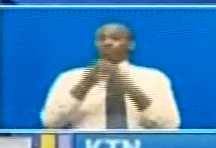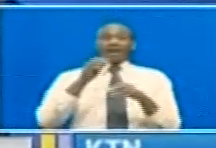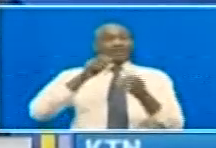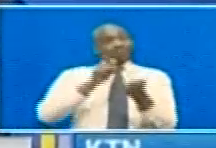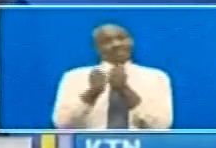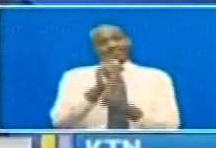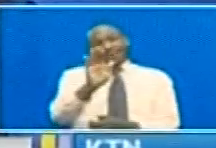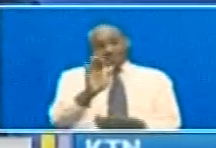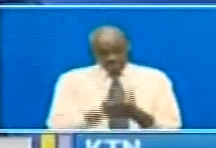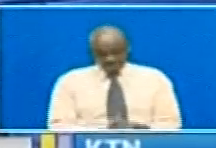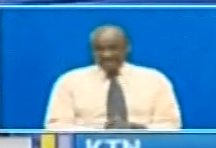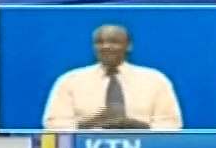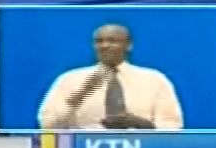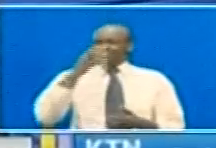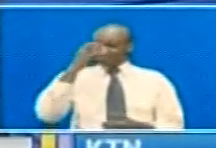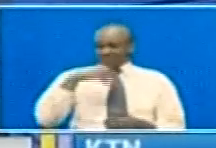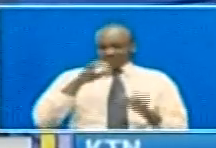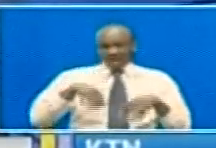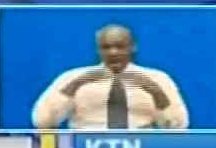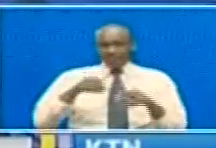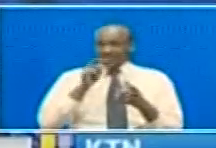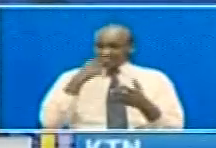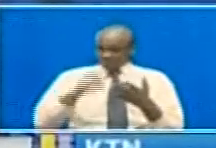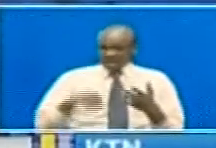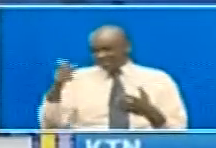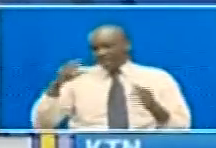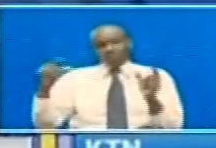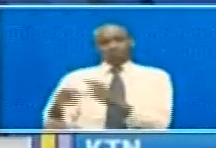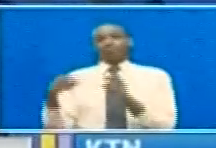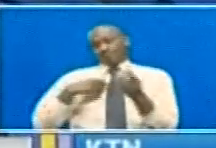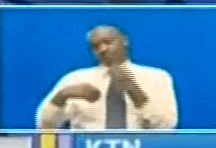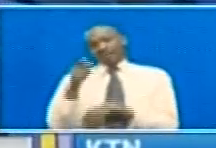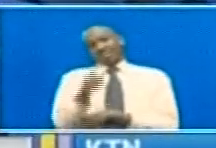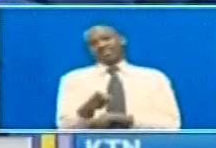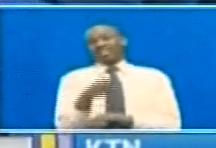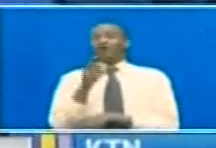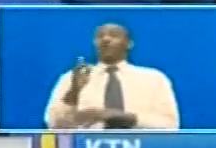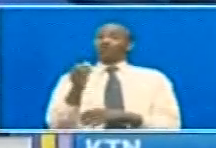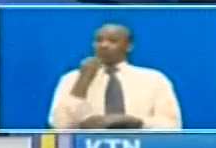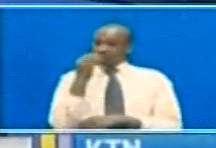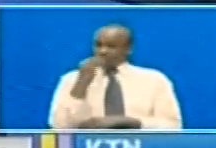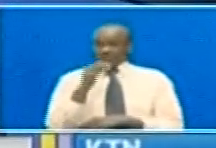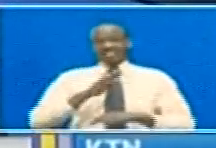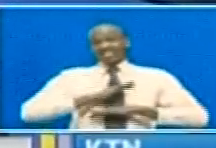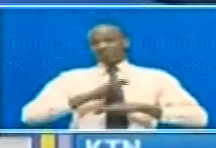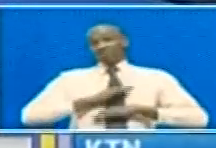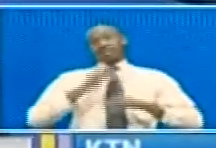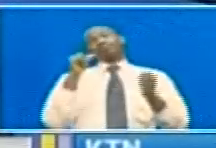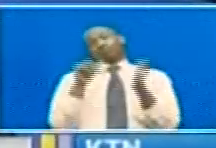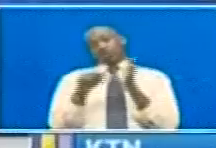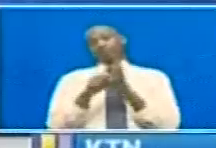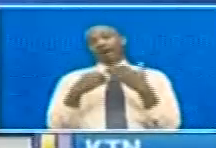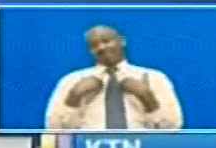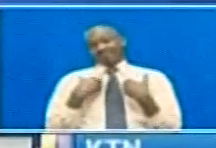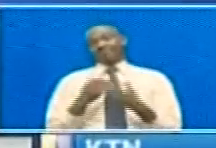farmers. This has left farmers at the mercy of middlemen, raising questions over food security. KTN's Philip Keitani has more.